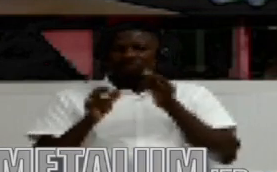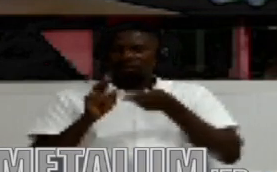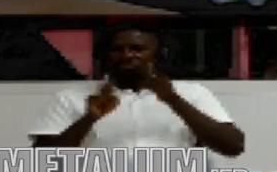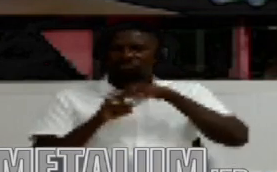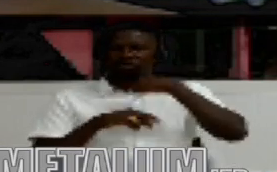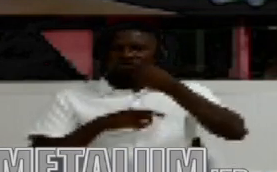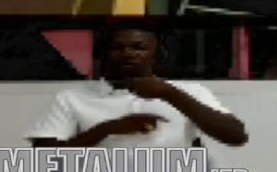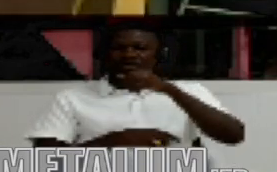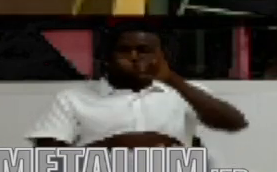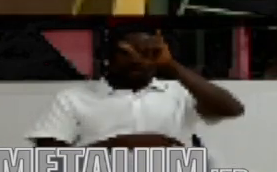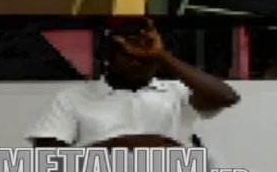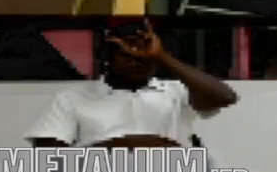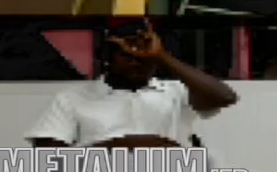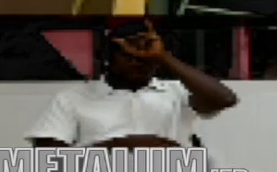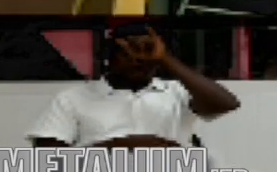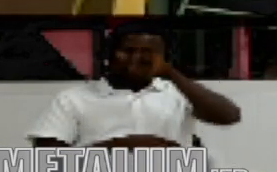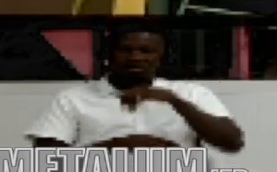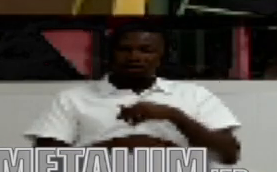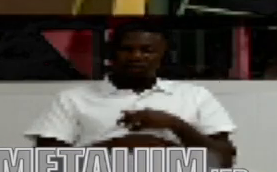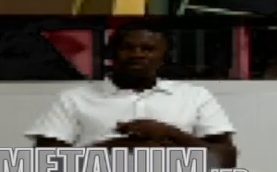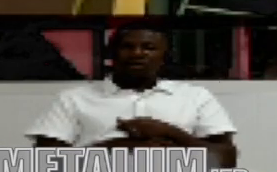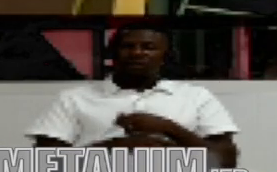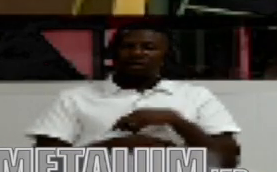as part of the record. Cairo, Aguza, yeah. As